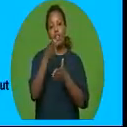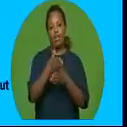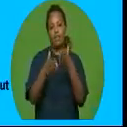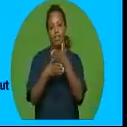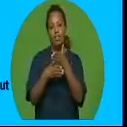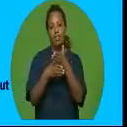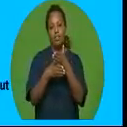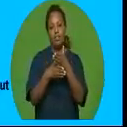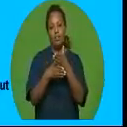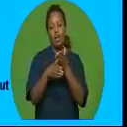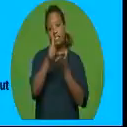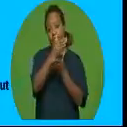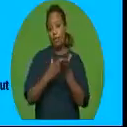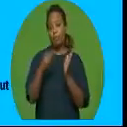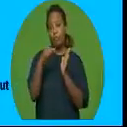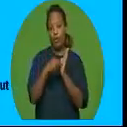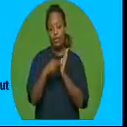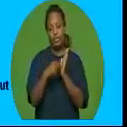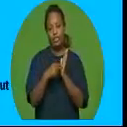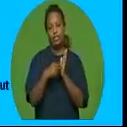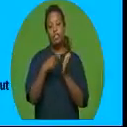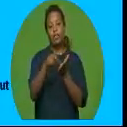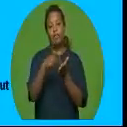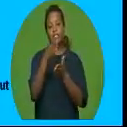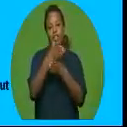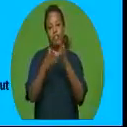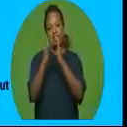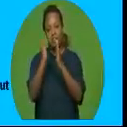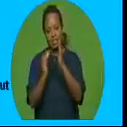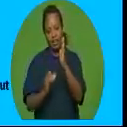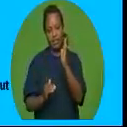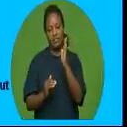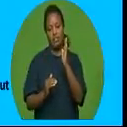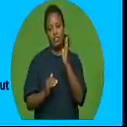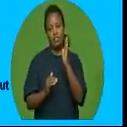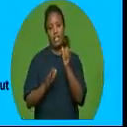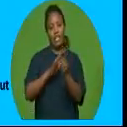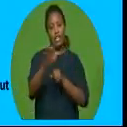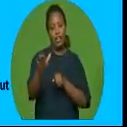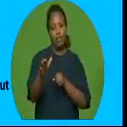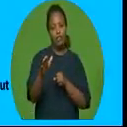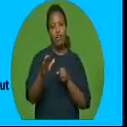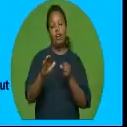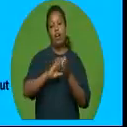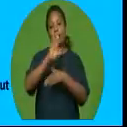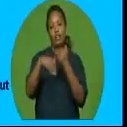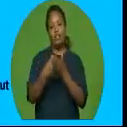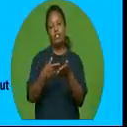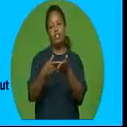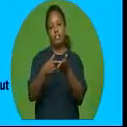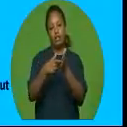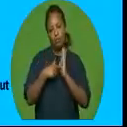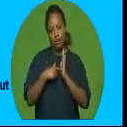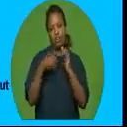level. At some point, when the price level declines enough, aggregate demand